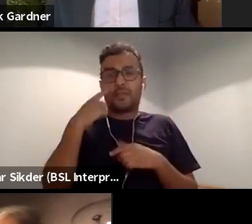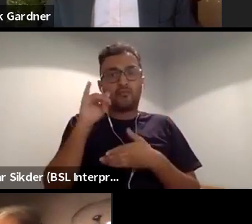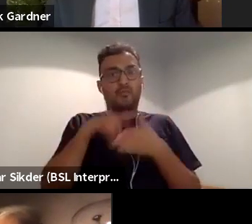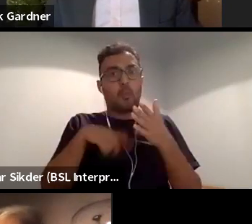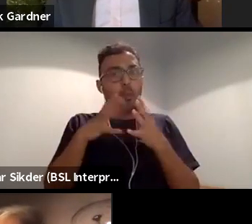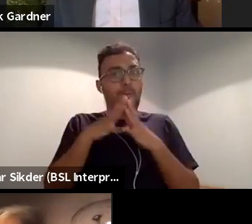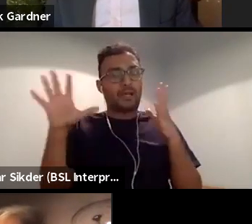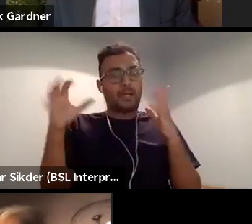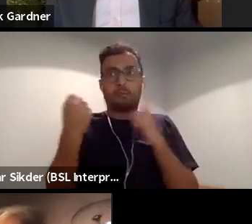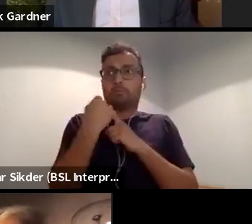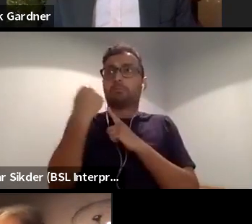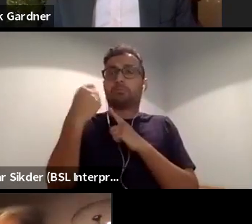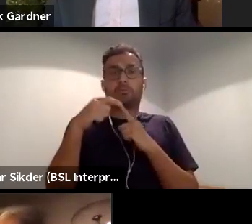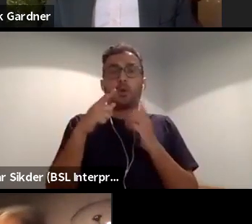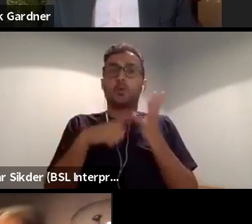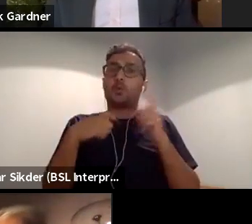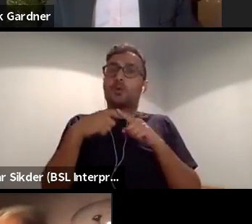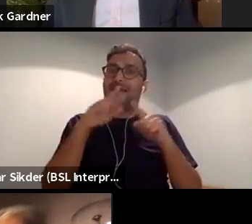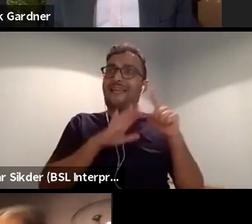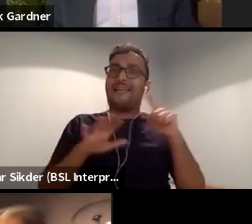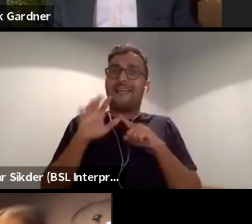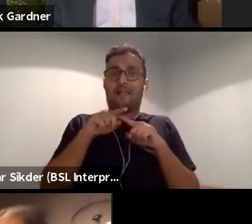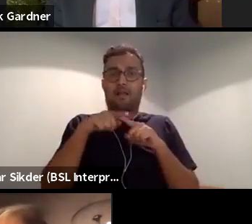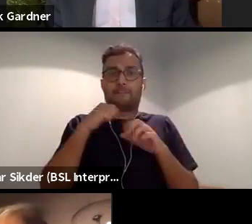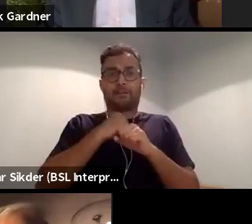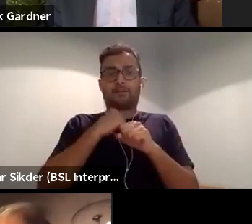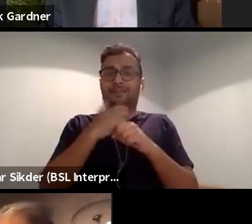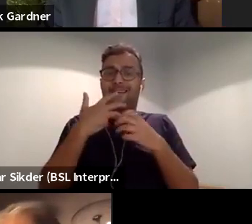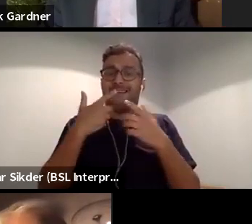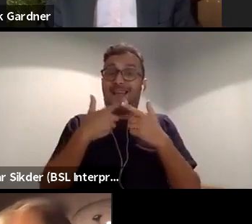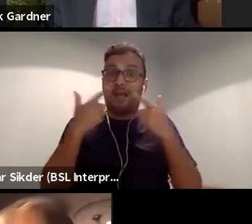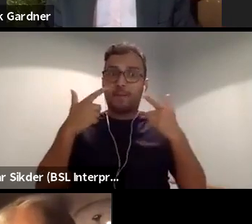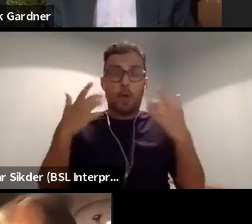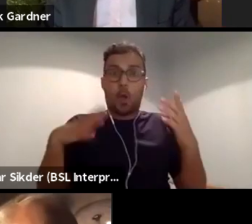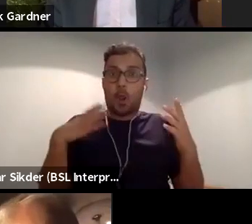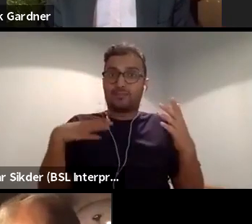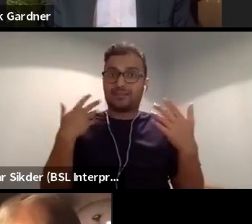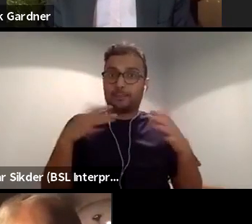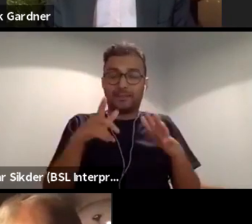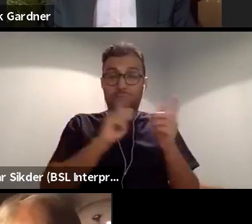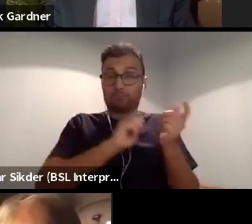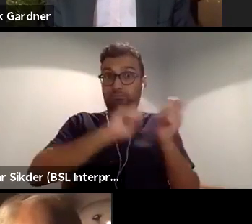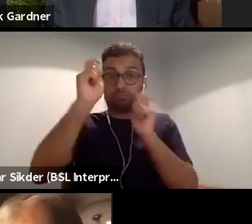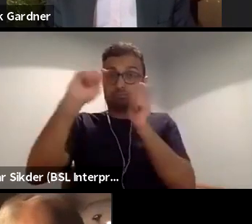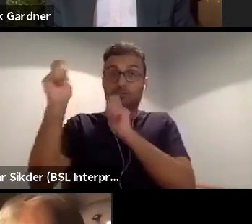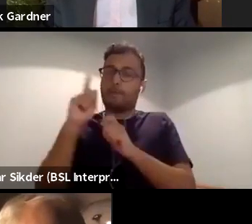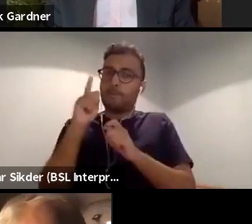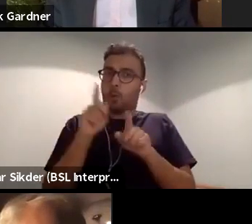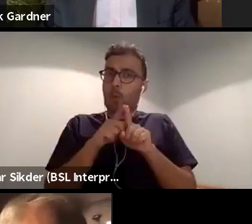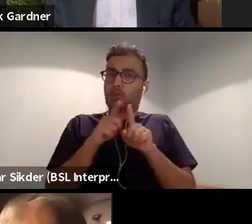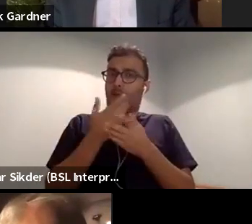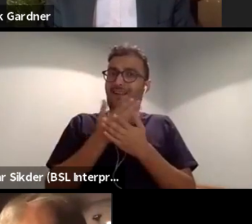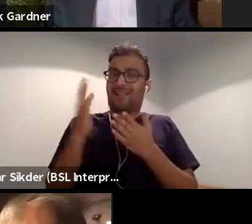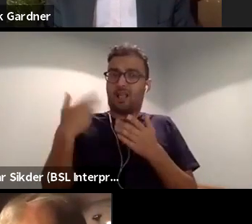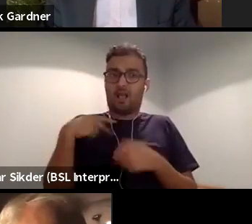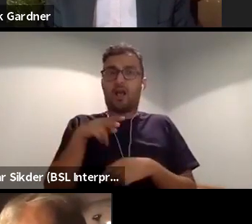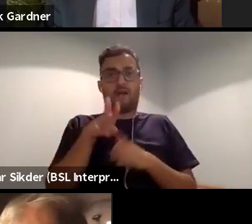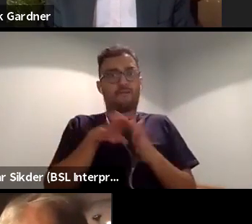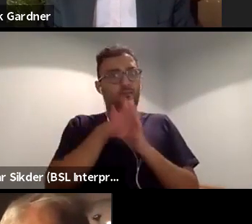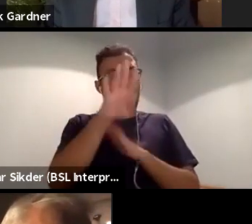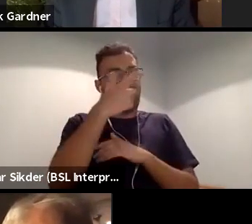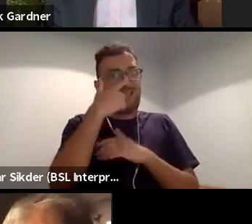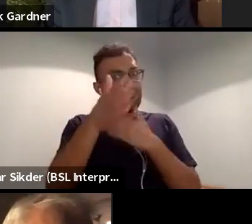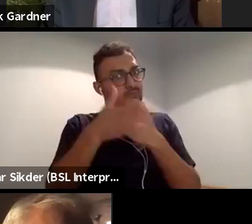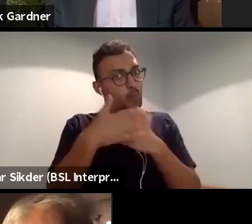in the UK media, but probably how much further we can go. I've been reporting on terrorism since